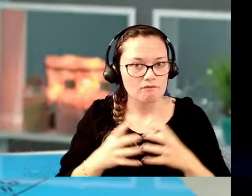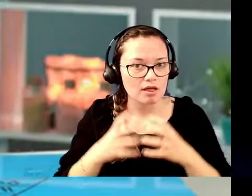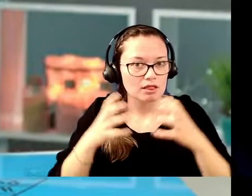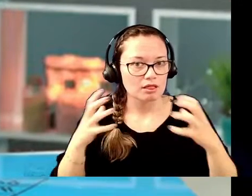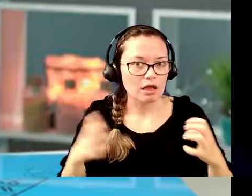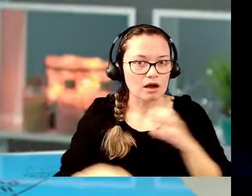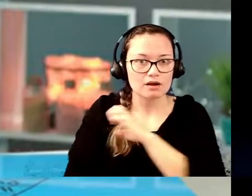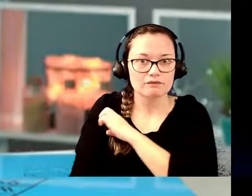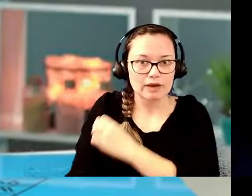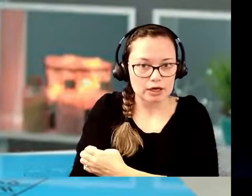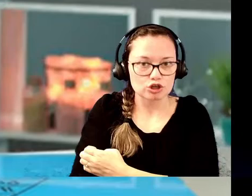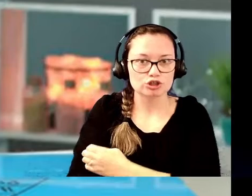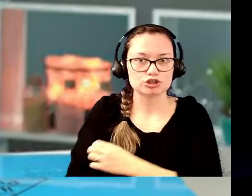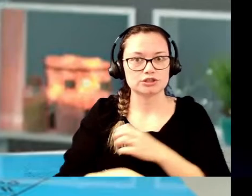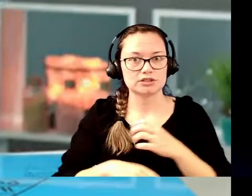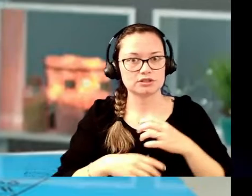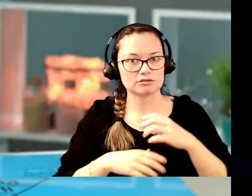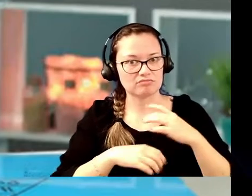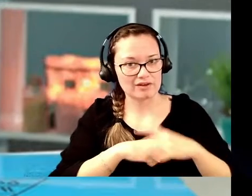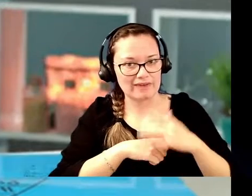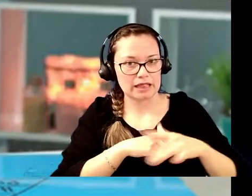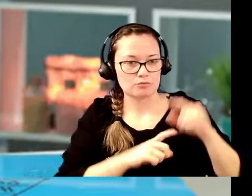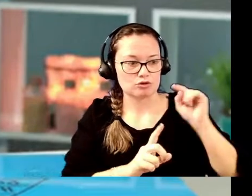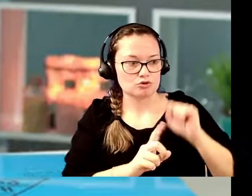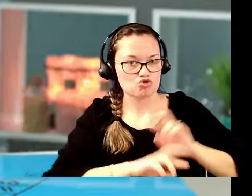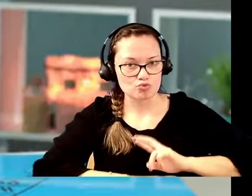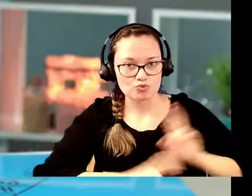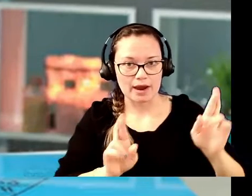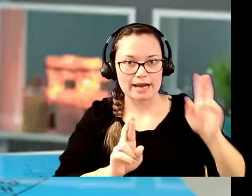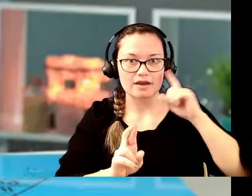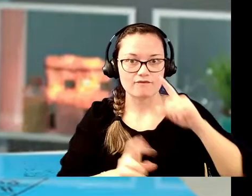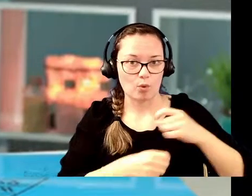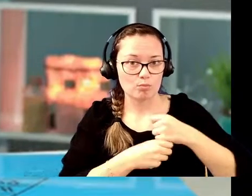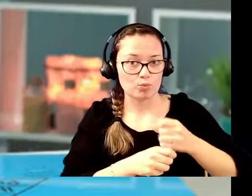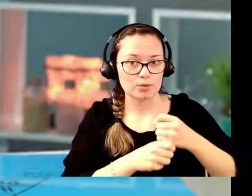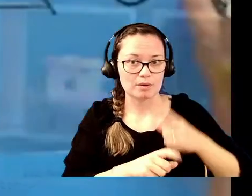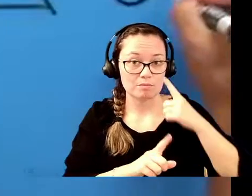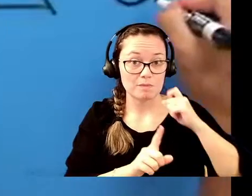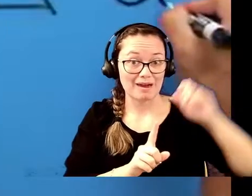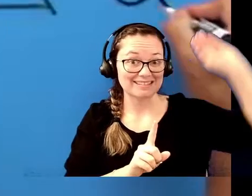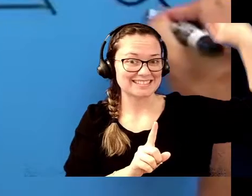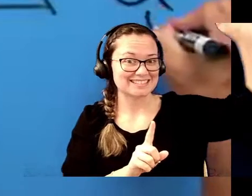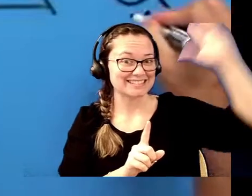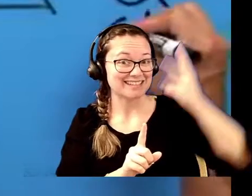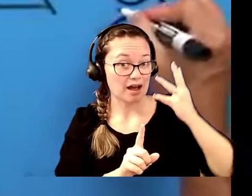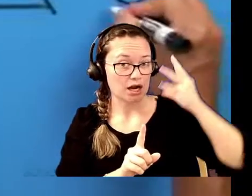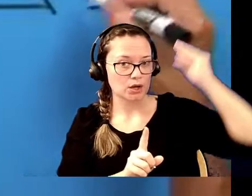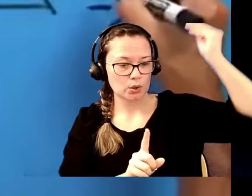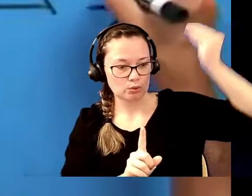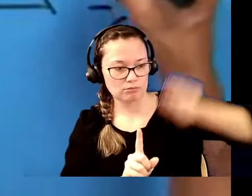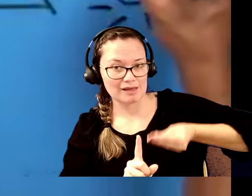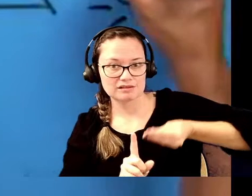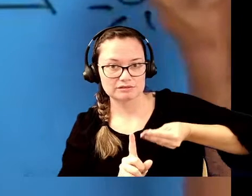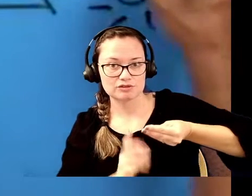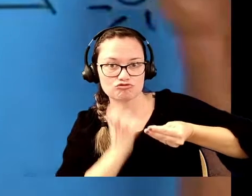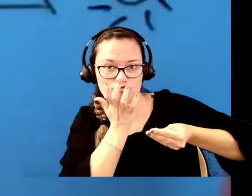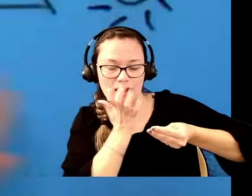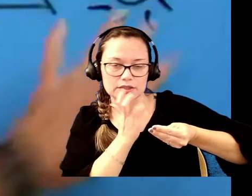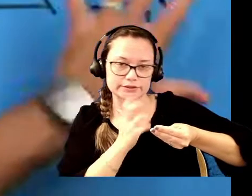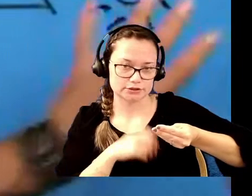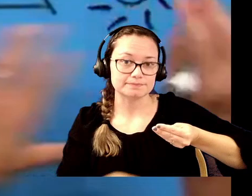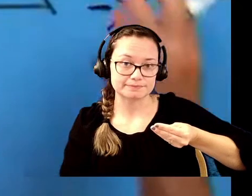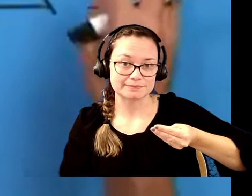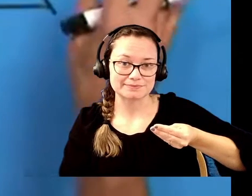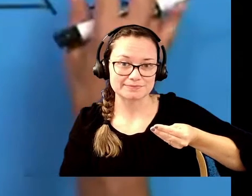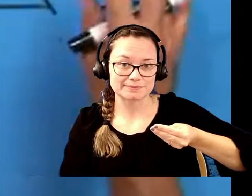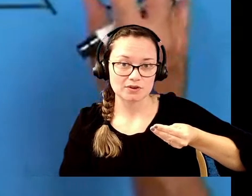to the producer level, okay? Because their energy comes directly from the sun. Imagine that's a sun.